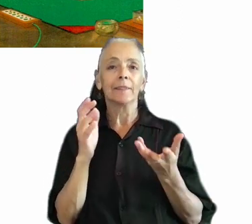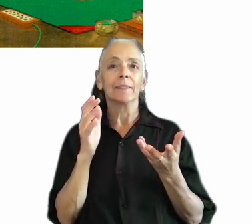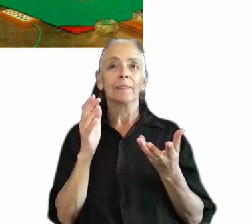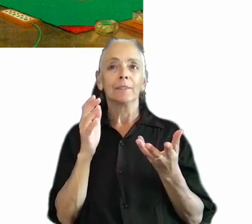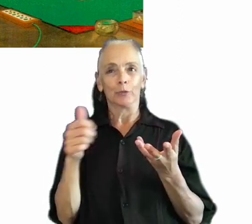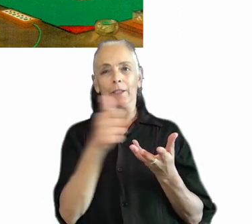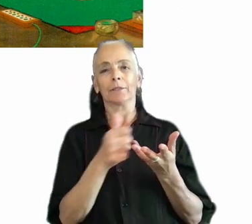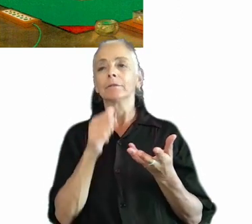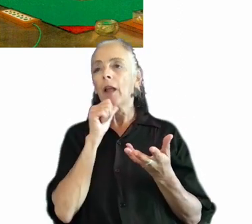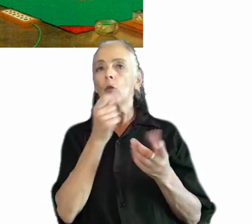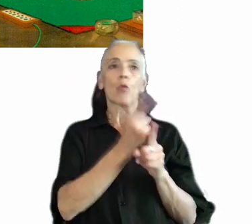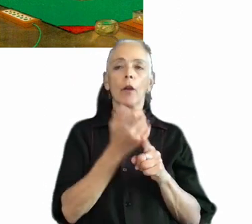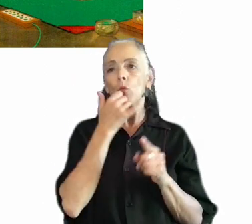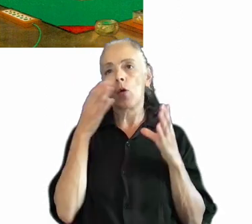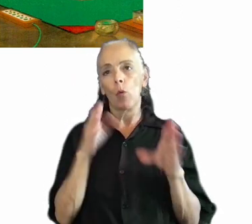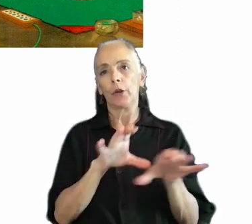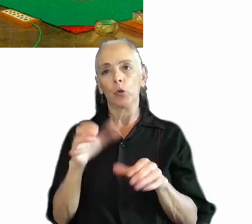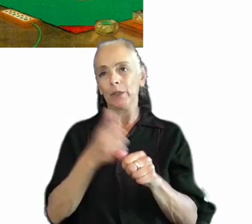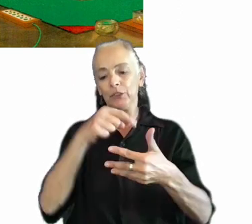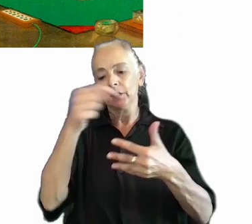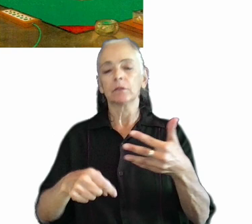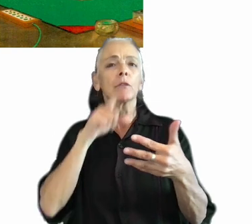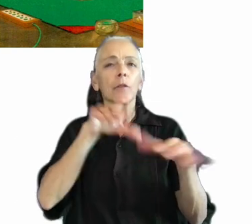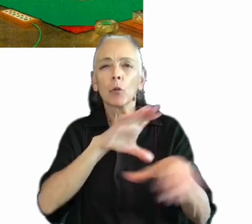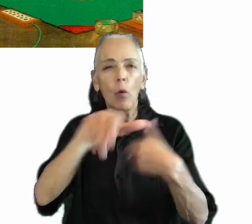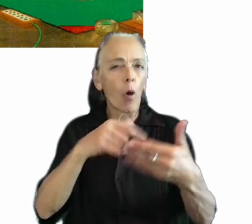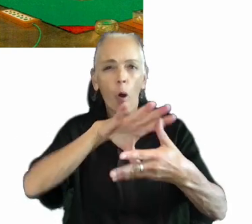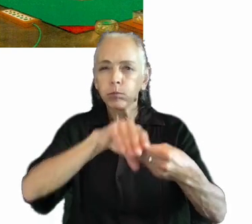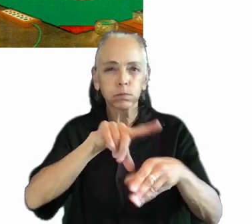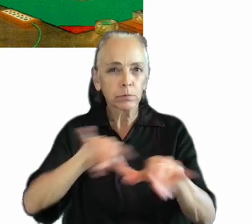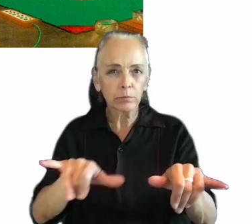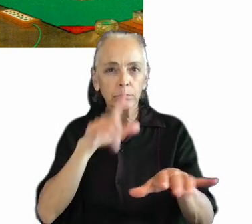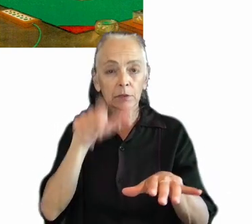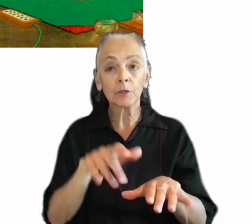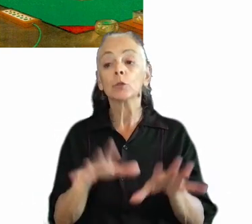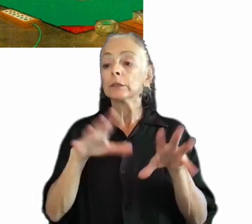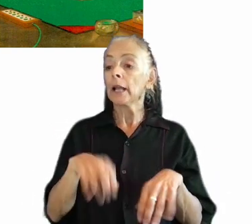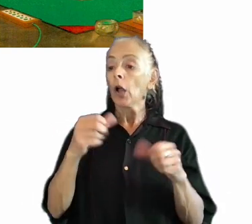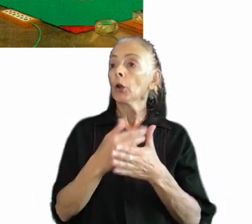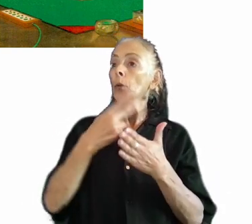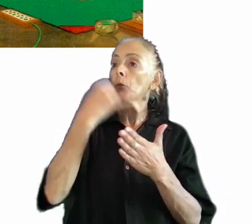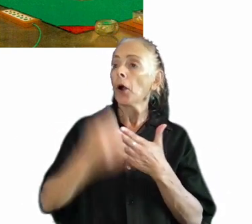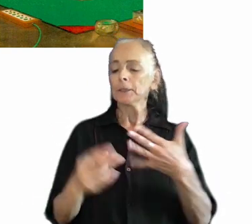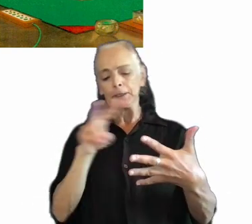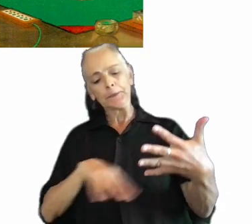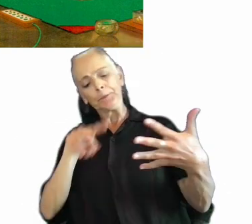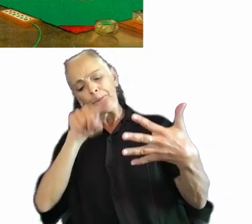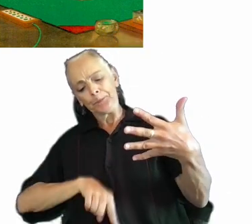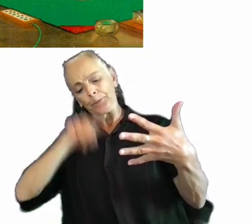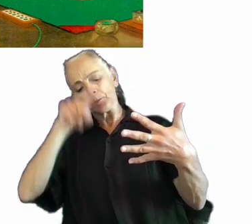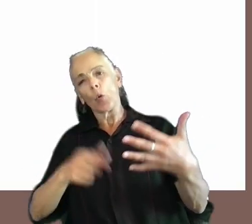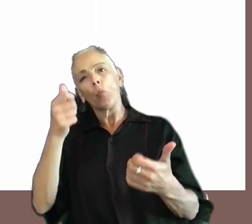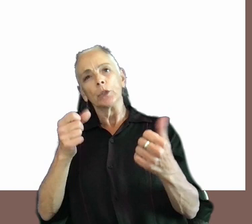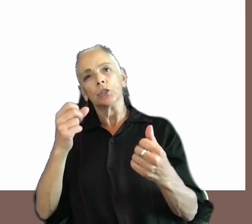do each of these items and they don't have to be done all at once as you take on projects consider which of these items you can initiate through